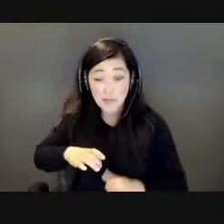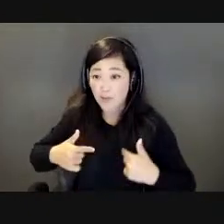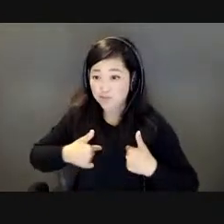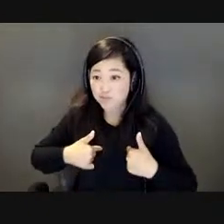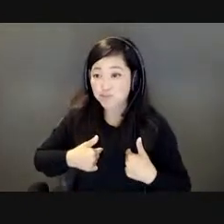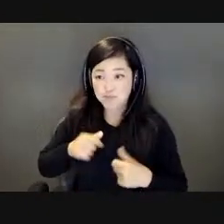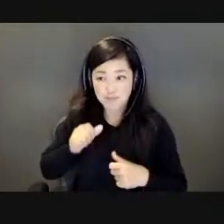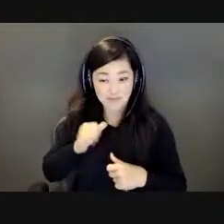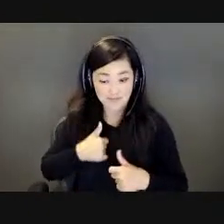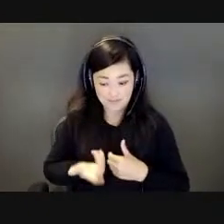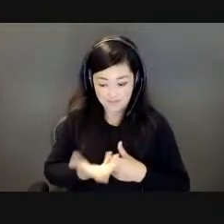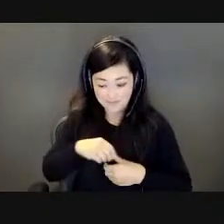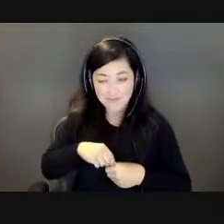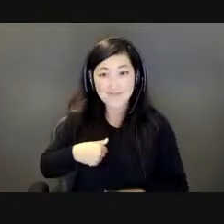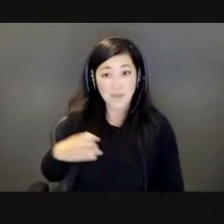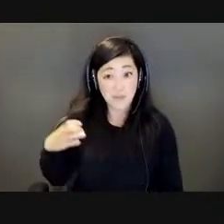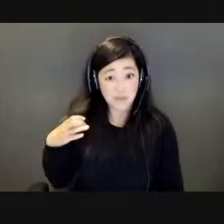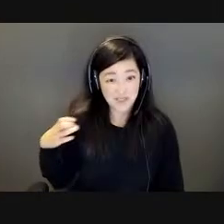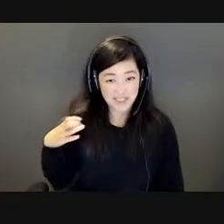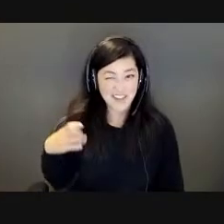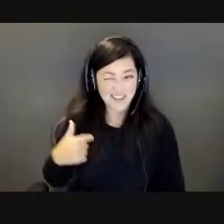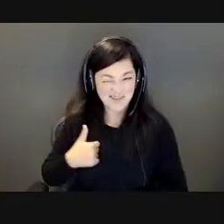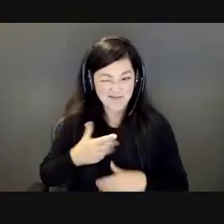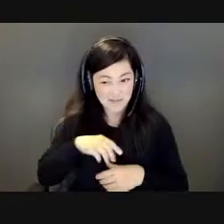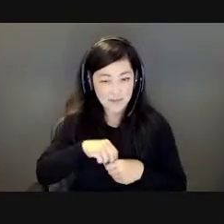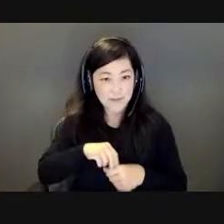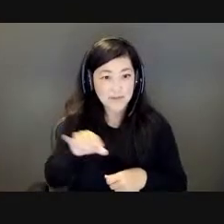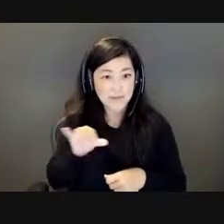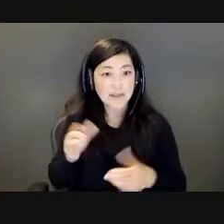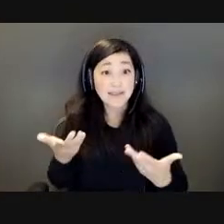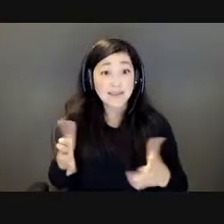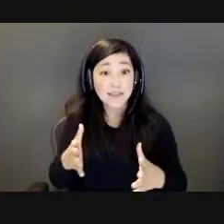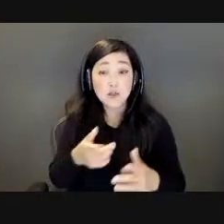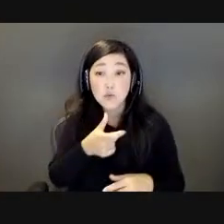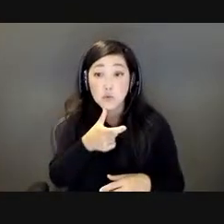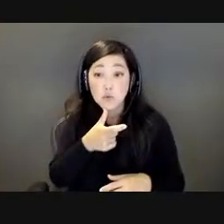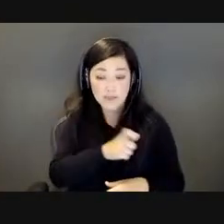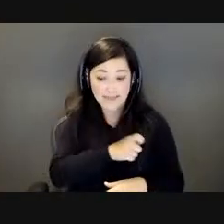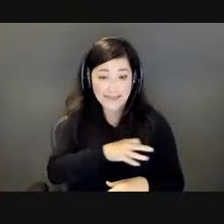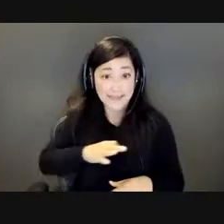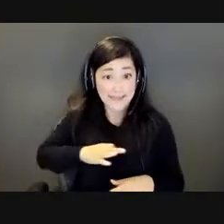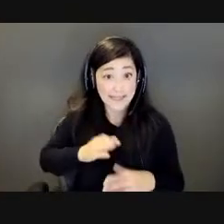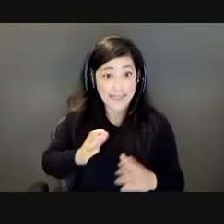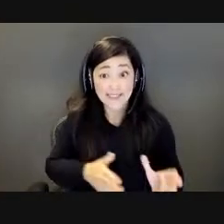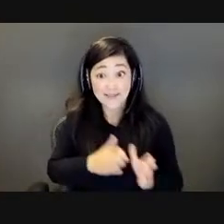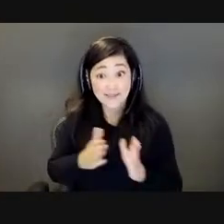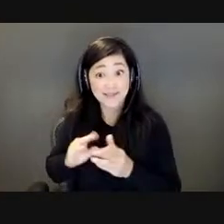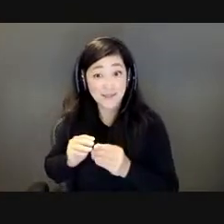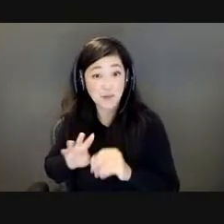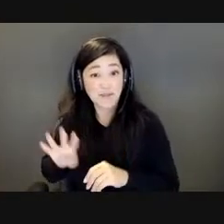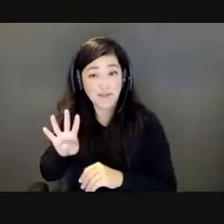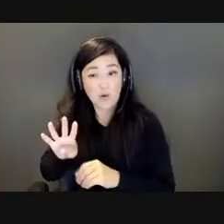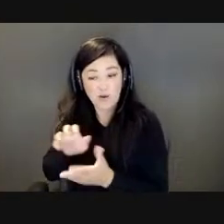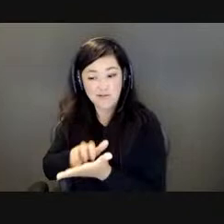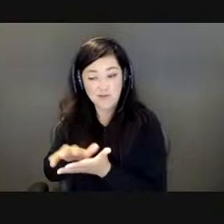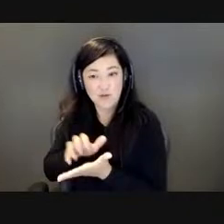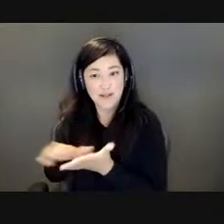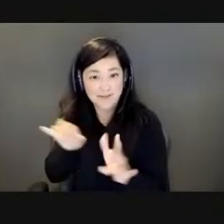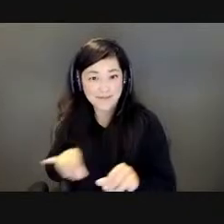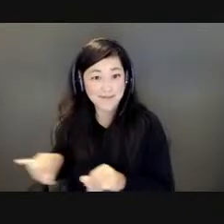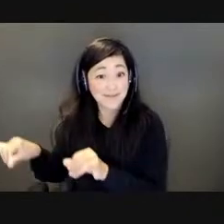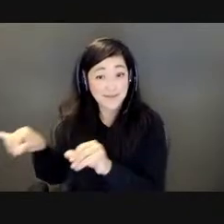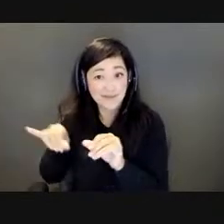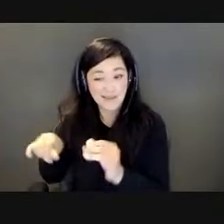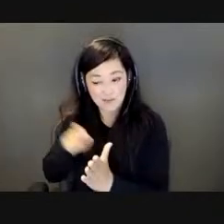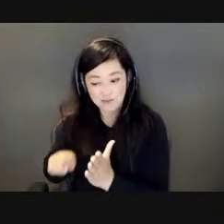chairperson and volunteer for 1. That's done by the staff. Draft number 4 is draft the standard. That's